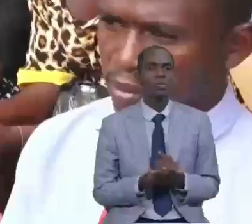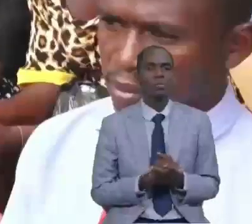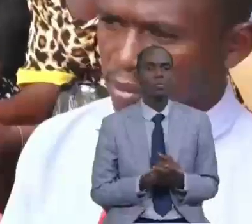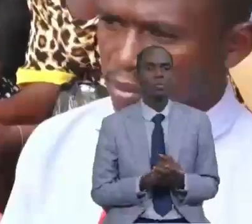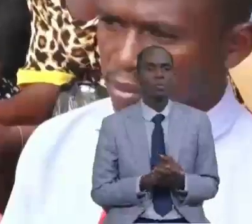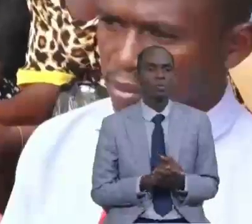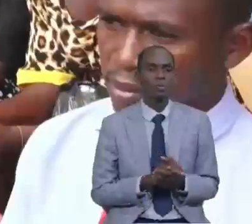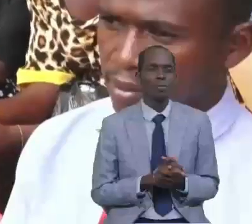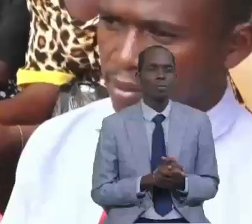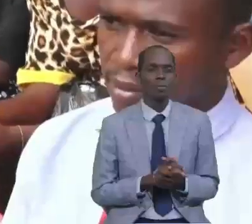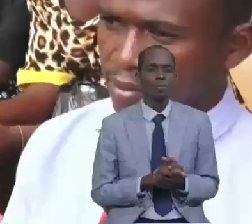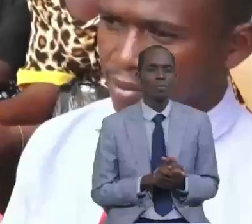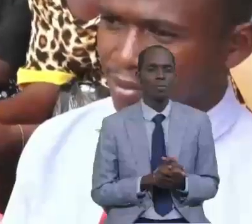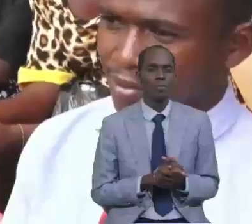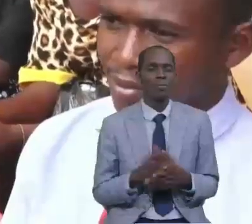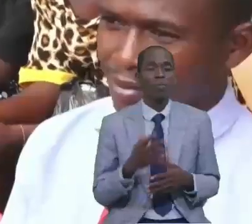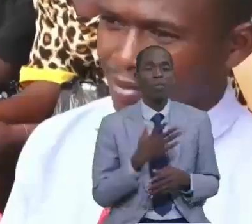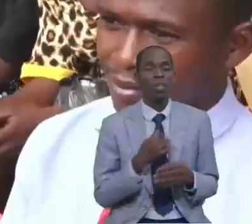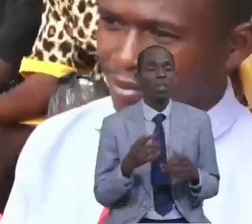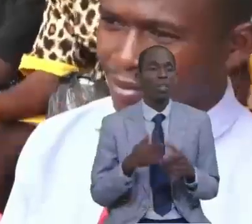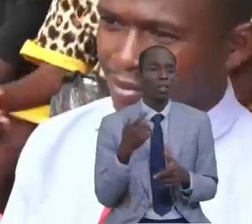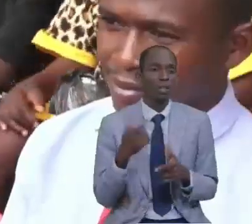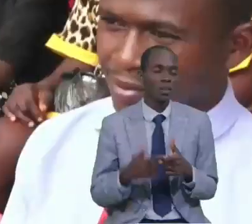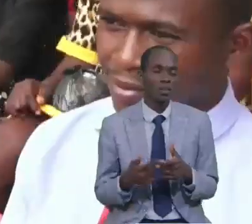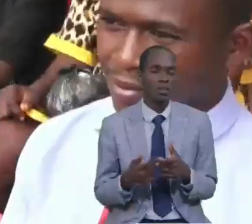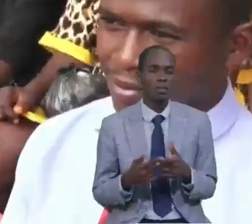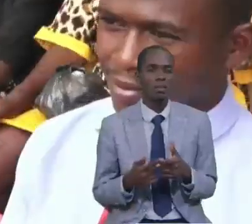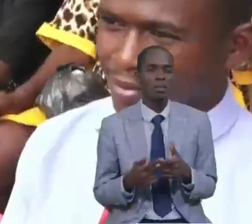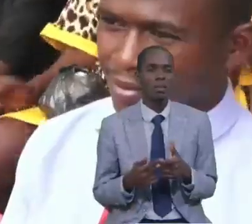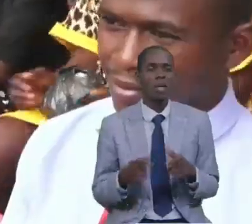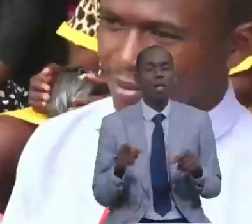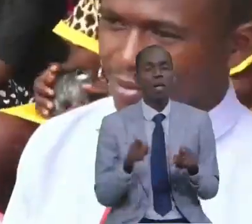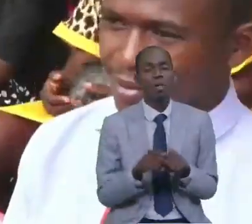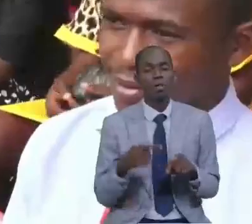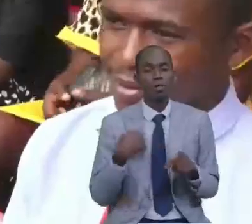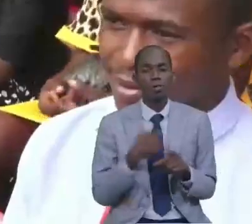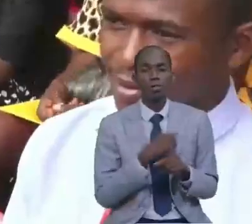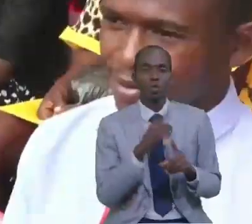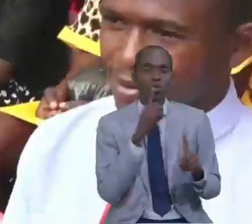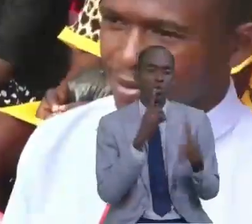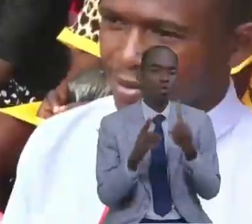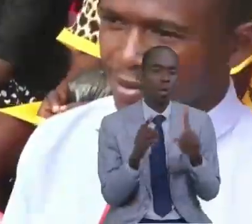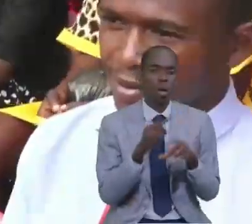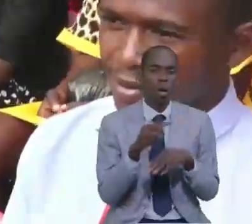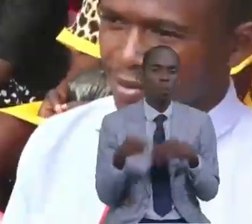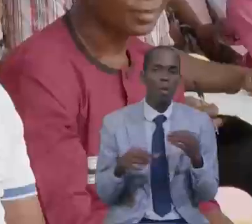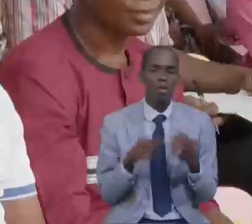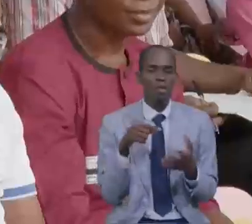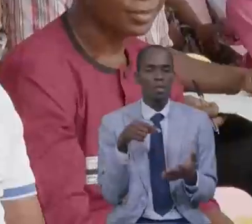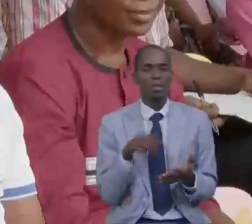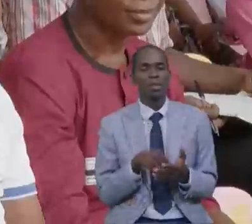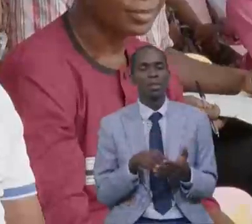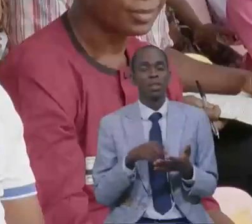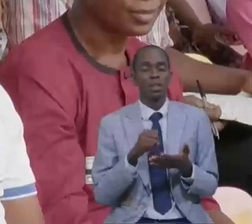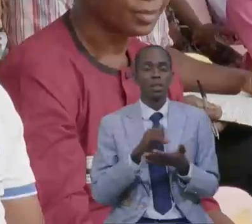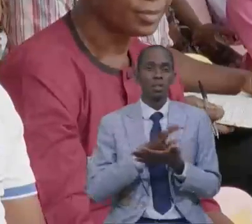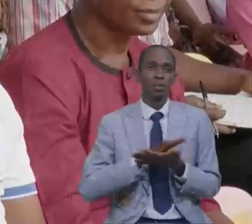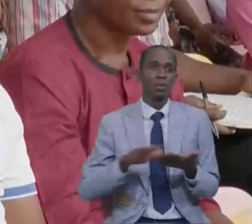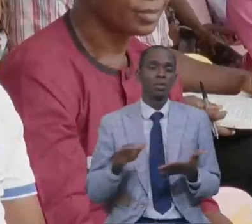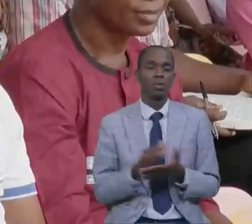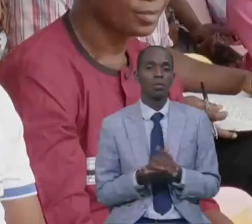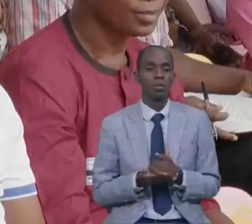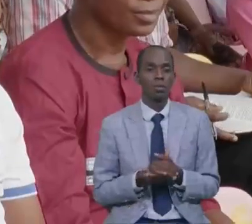this sanctification, and we know we have to have integrity and freedom,